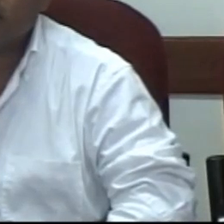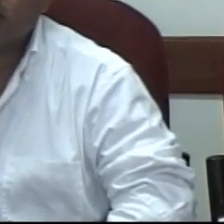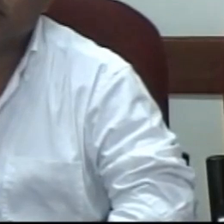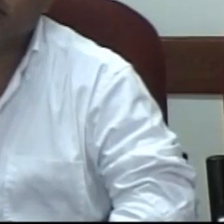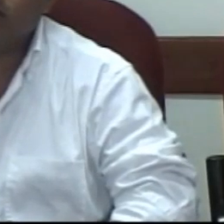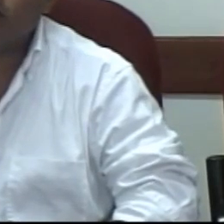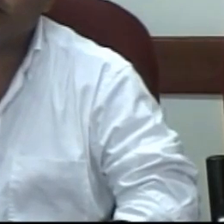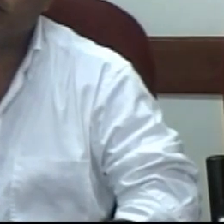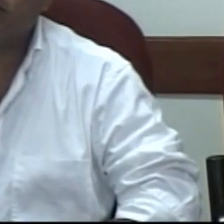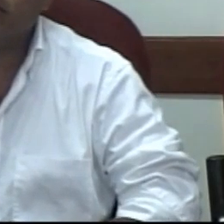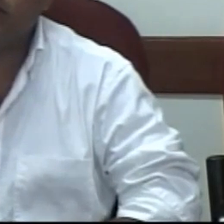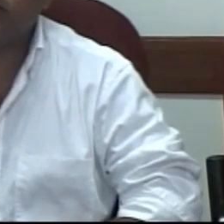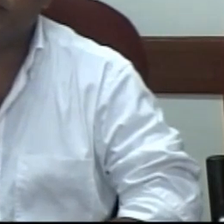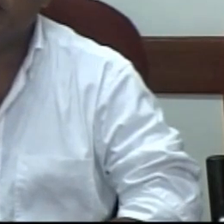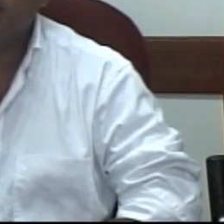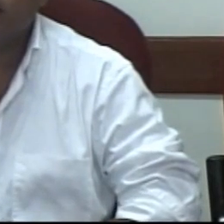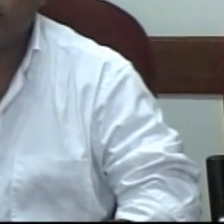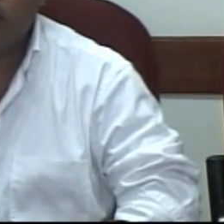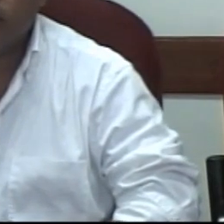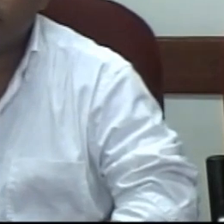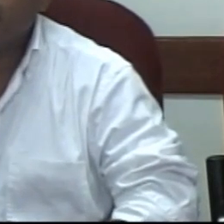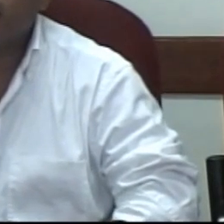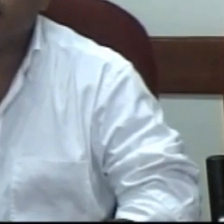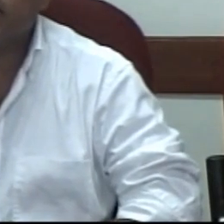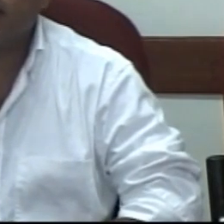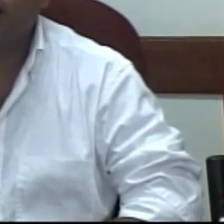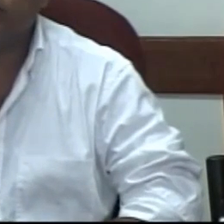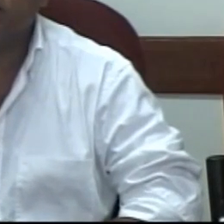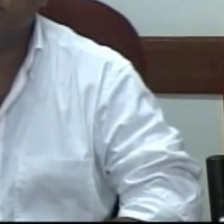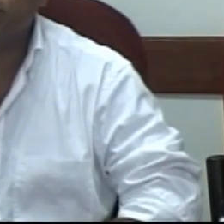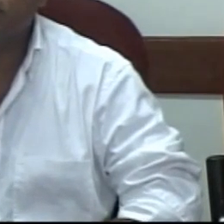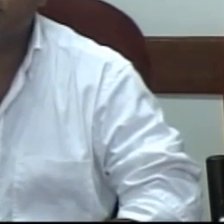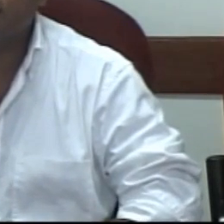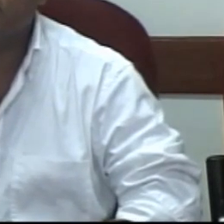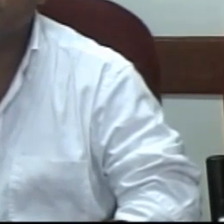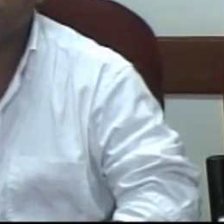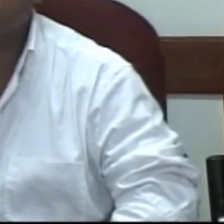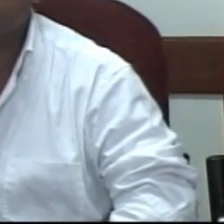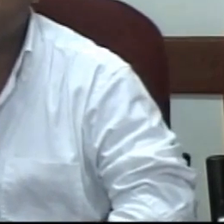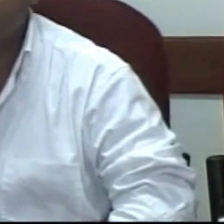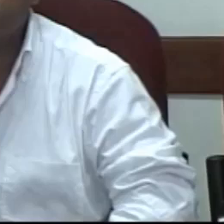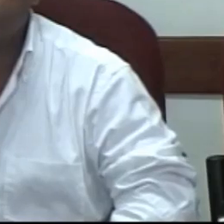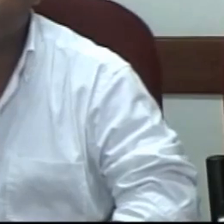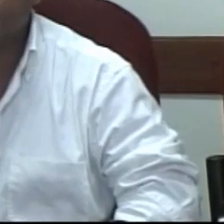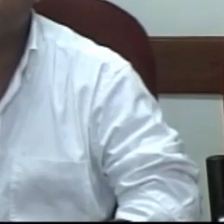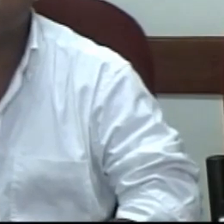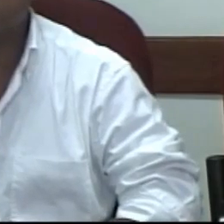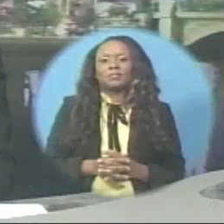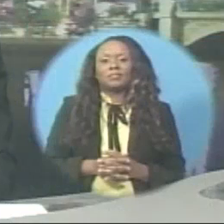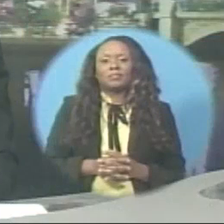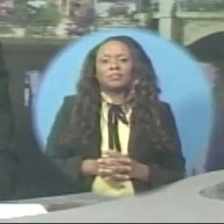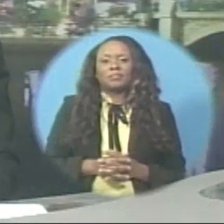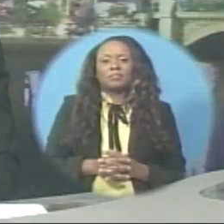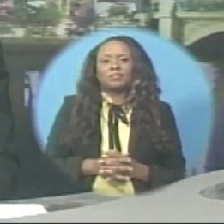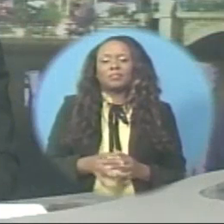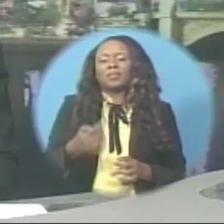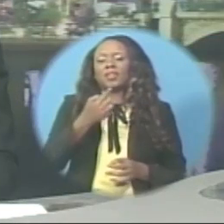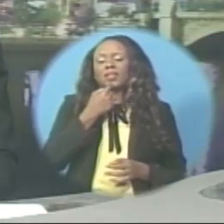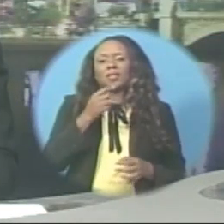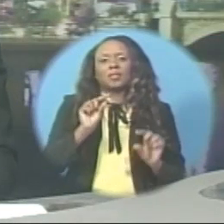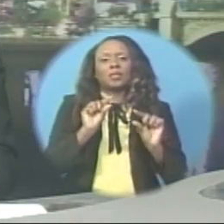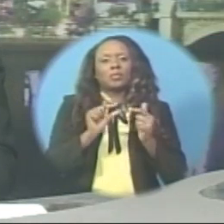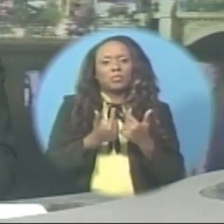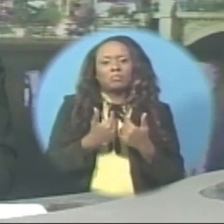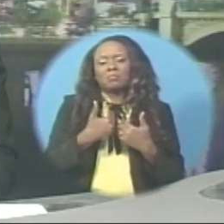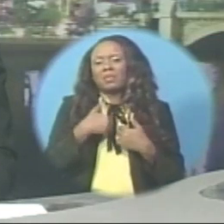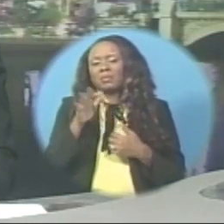give lectures and talks to the group so that people better understand how to use the technology and how to benefit from it. Mr. Alahar